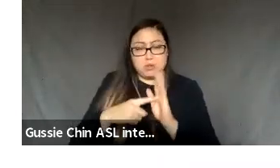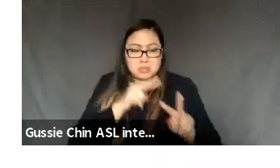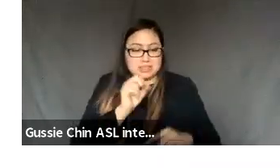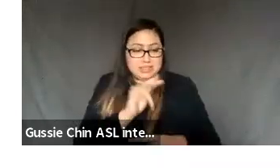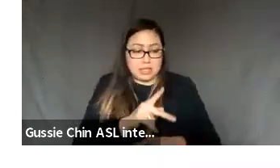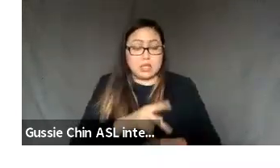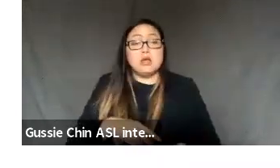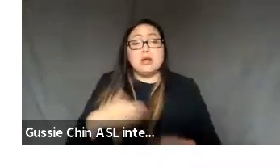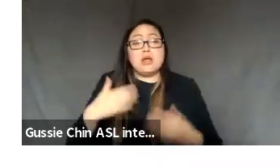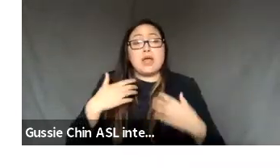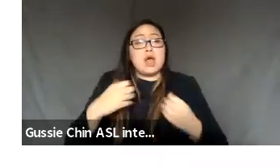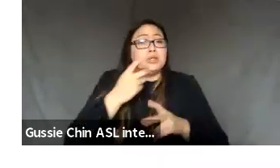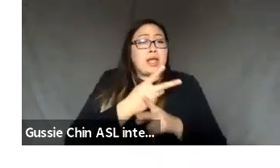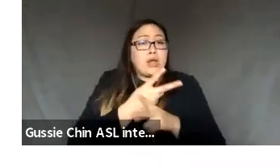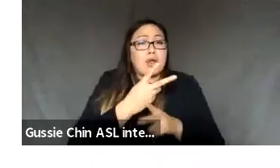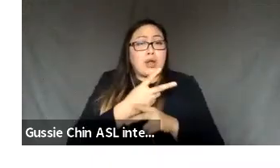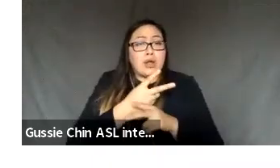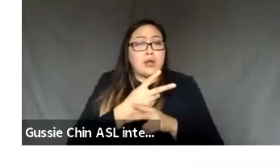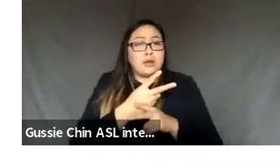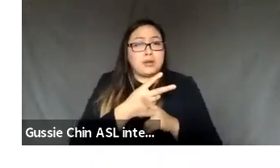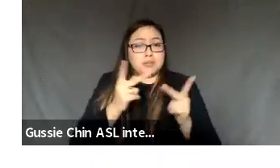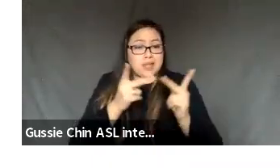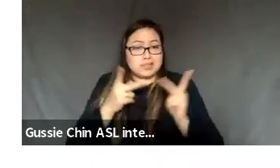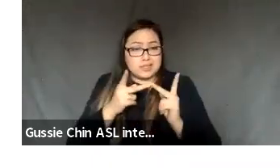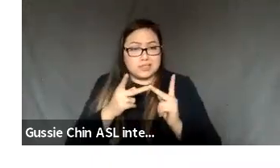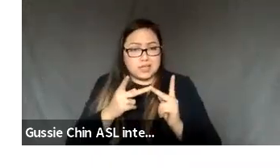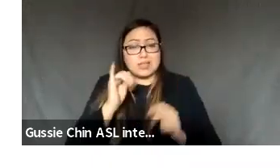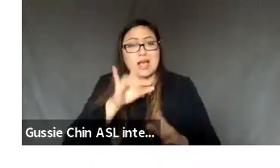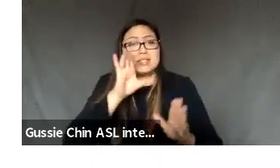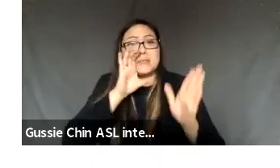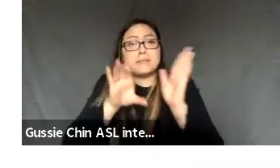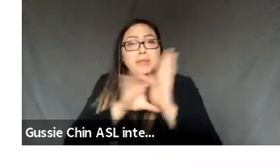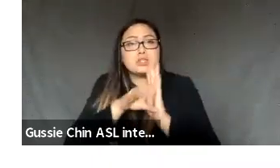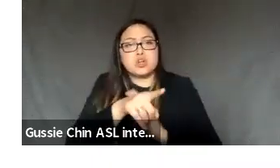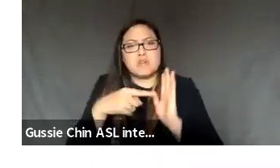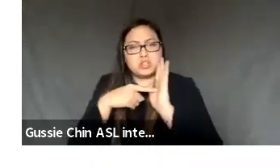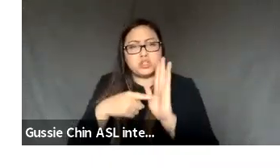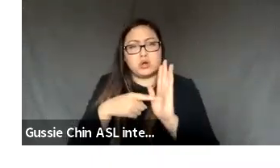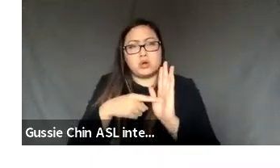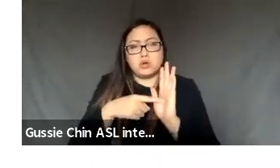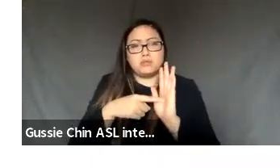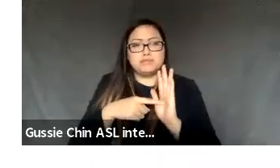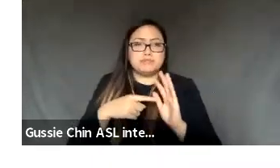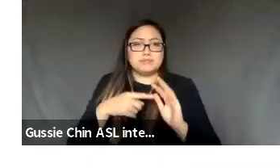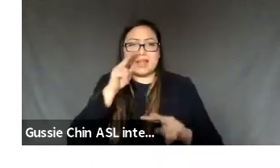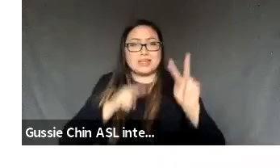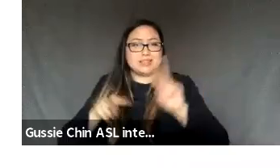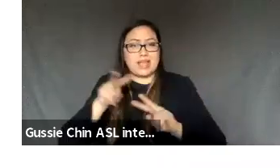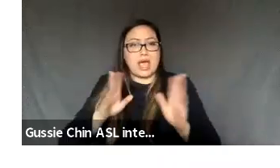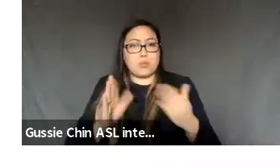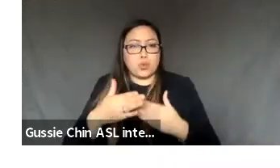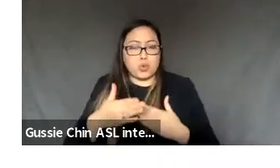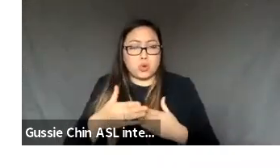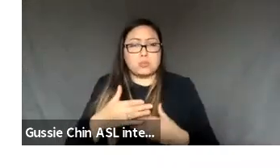environments, here is an image that we show as part of an exam room with a sink in the corner and an exam